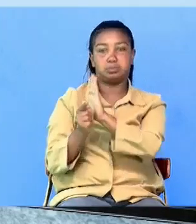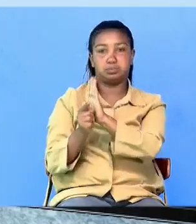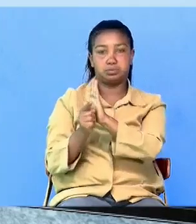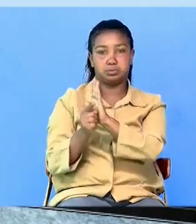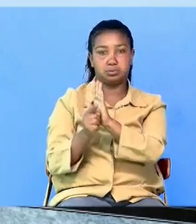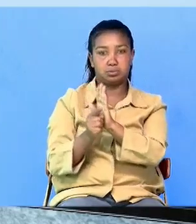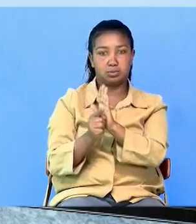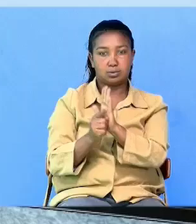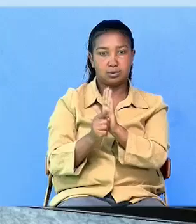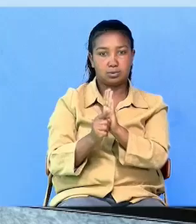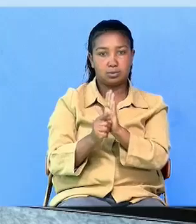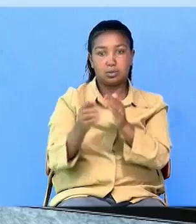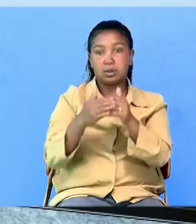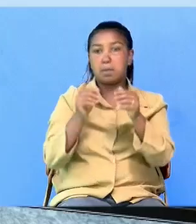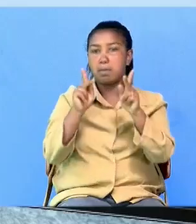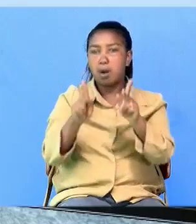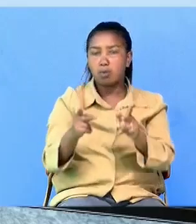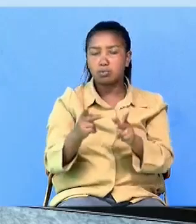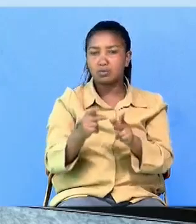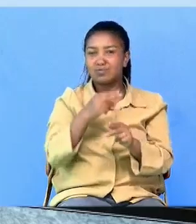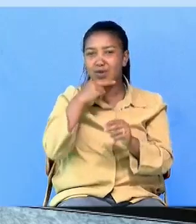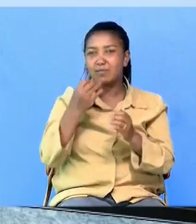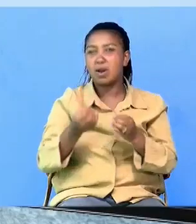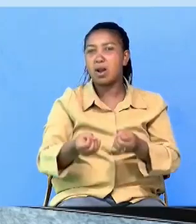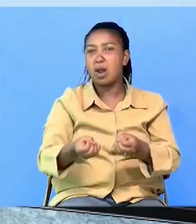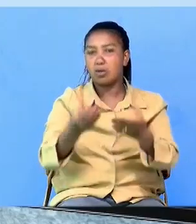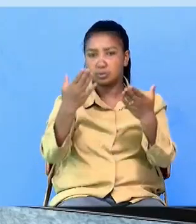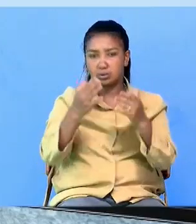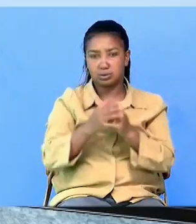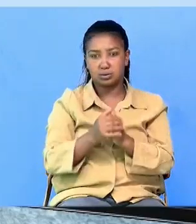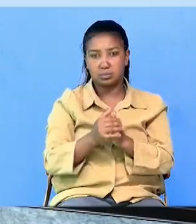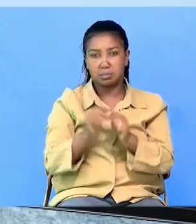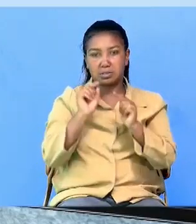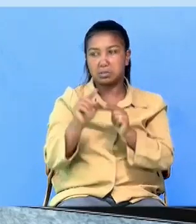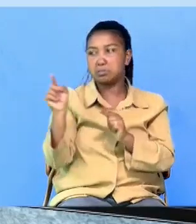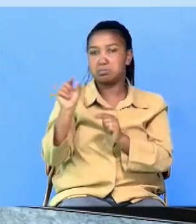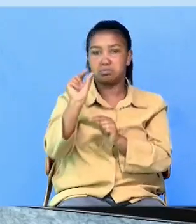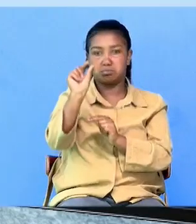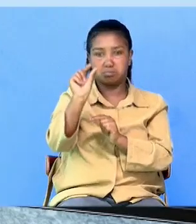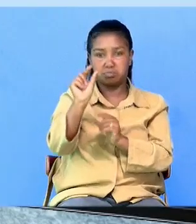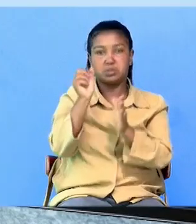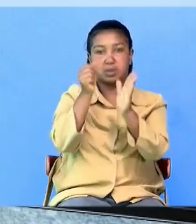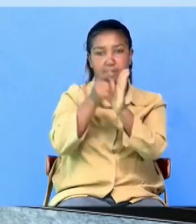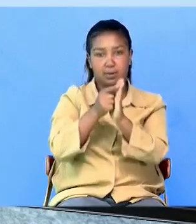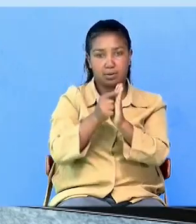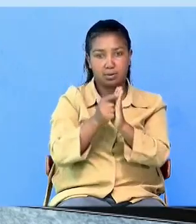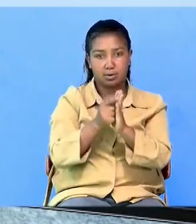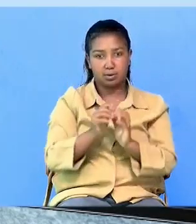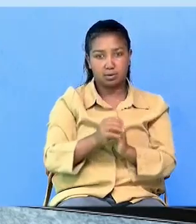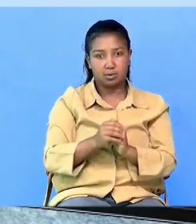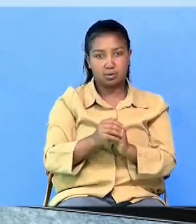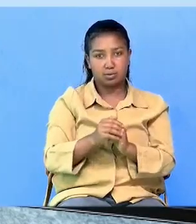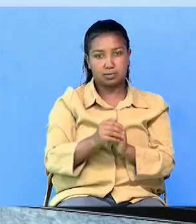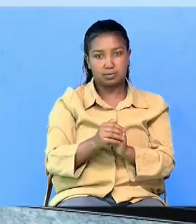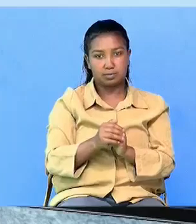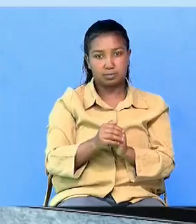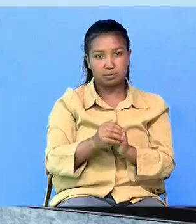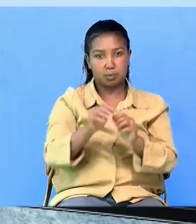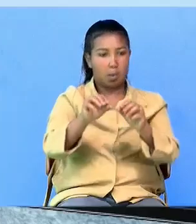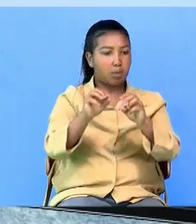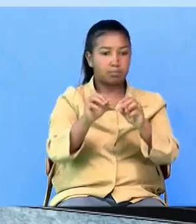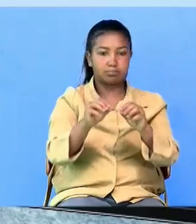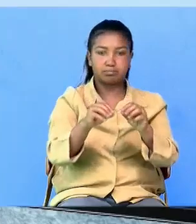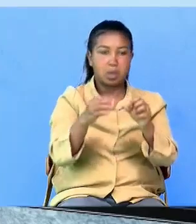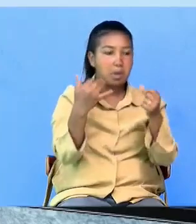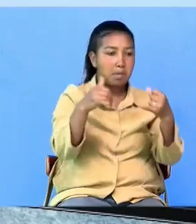about simple present tense. There are a lot in number, any kind of activity. Yeah, you are welcome to play with different kinds of games with